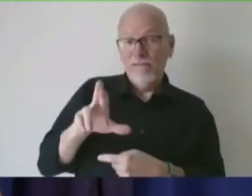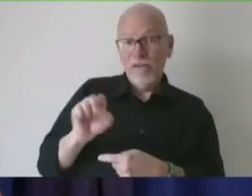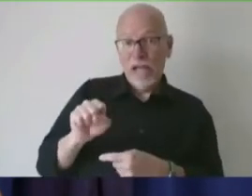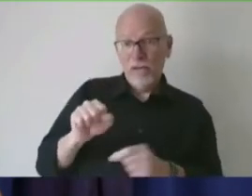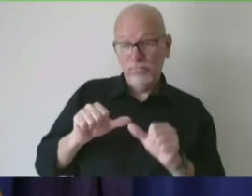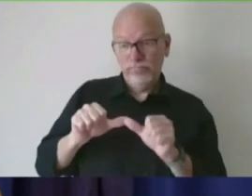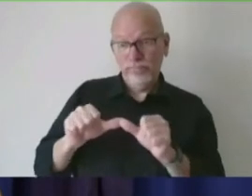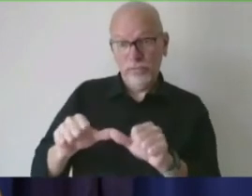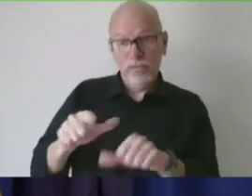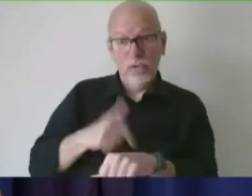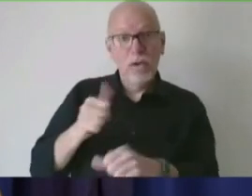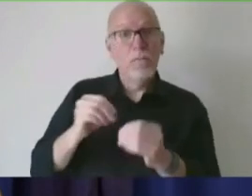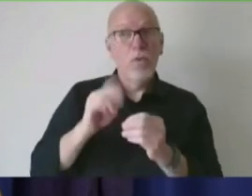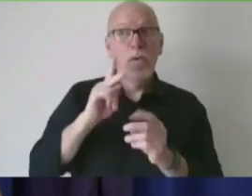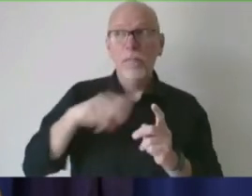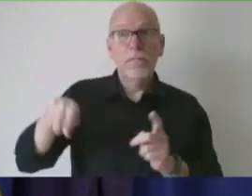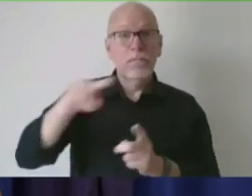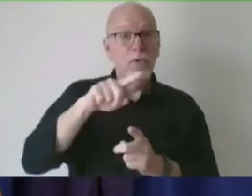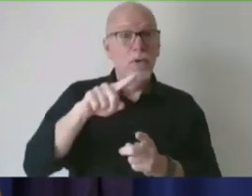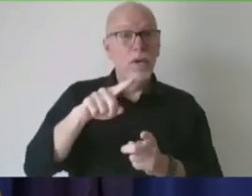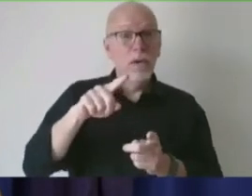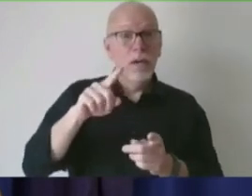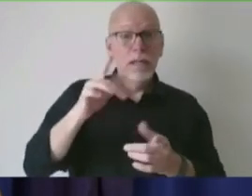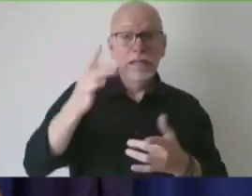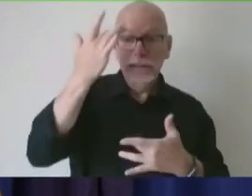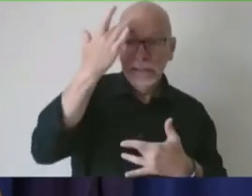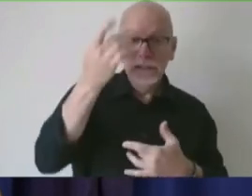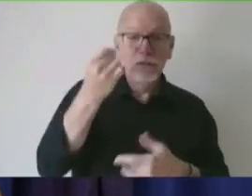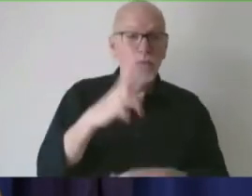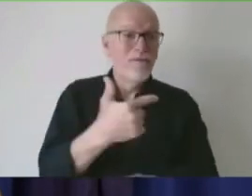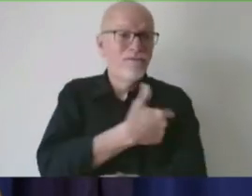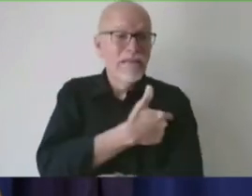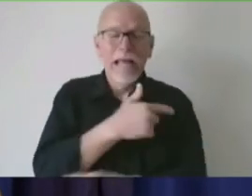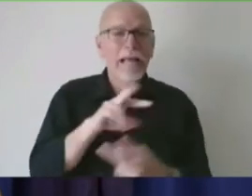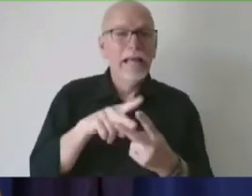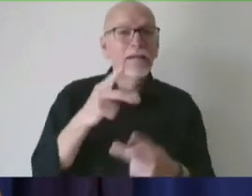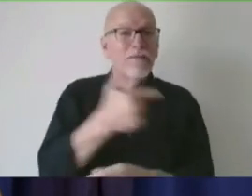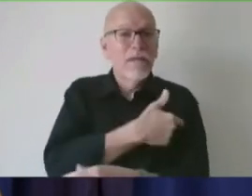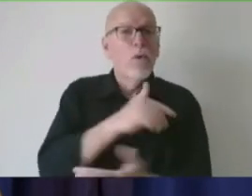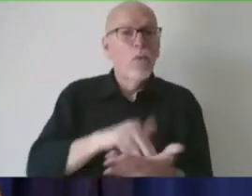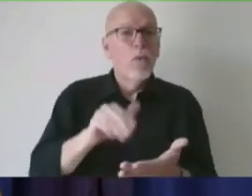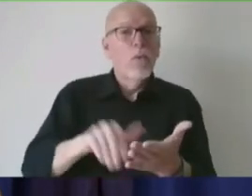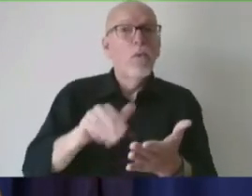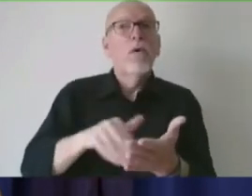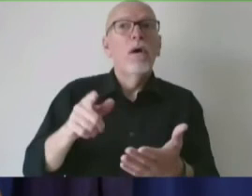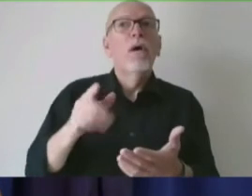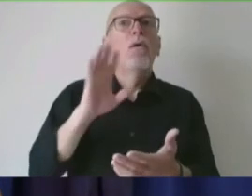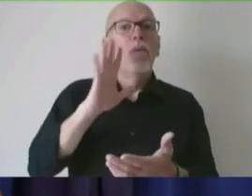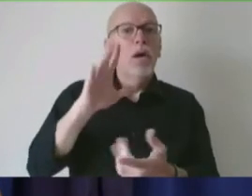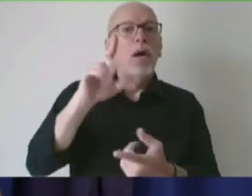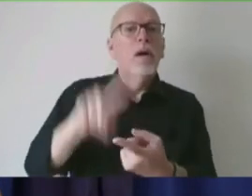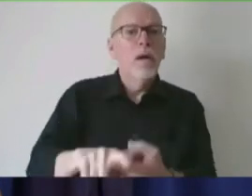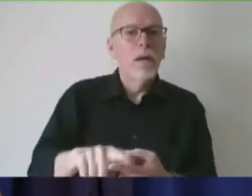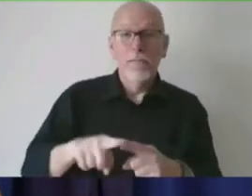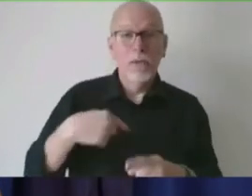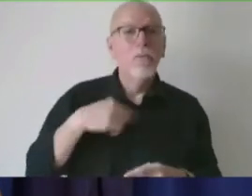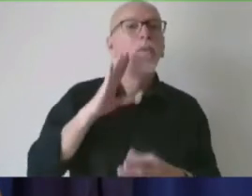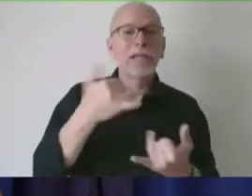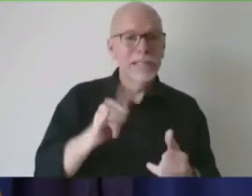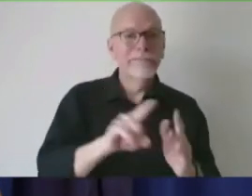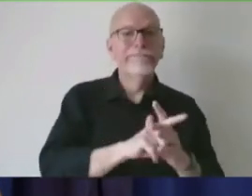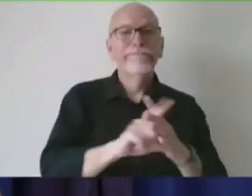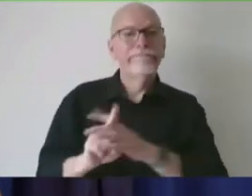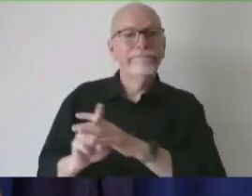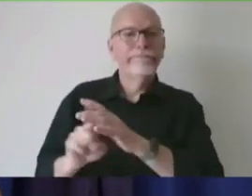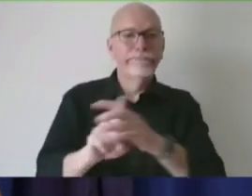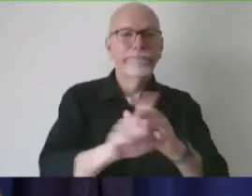and more people have been either infected with it or vaccinated for it over and over again, we'll probably continue to see pockets of outbreak like this.